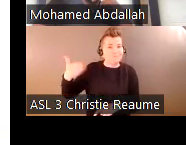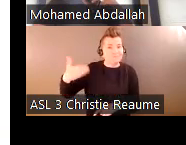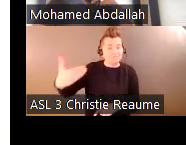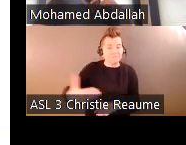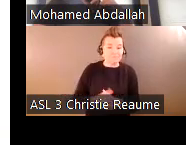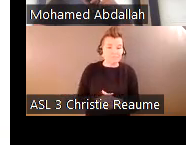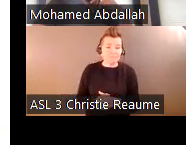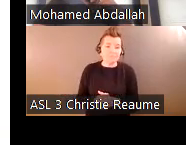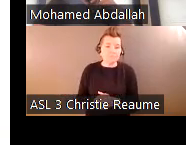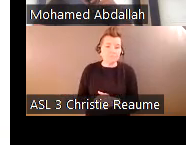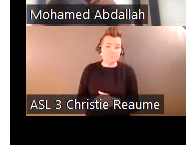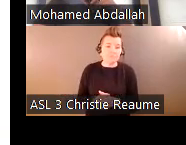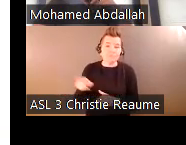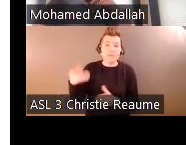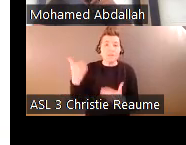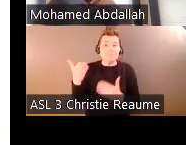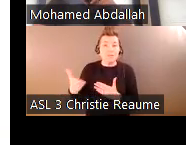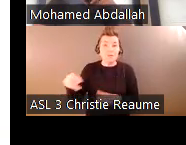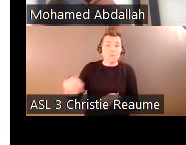Whether on a consultative